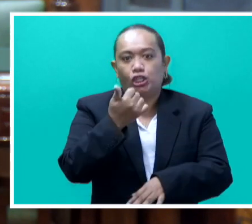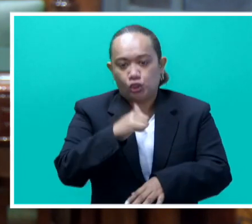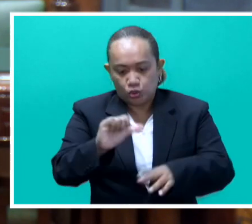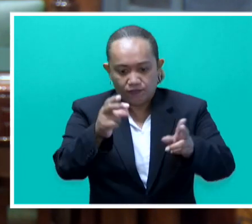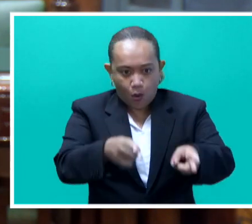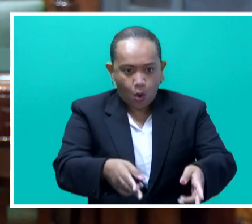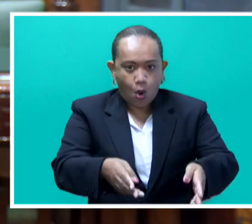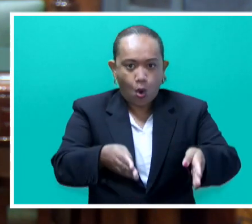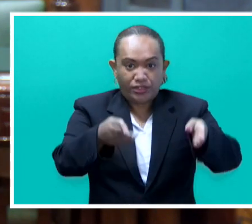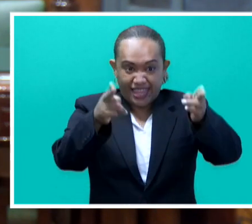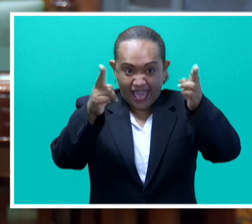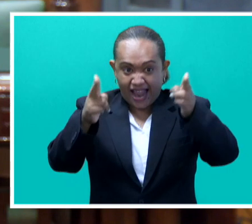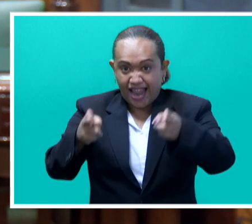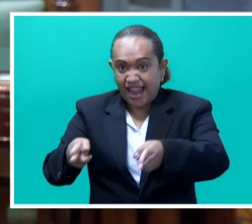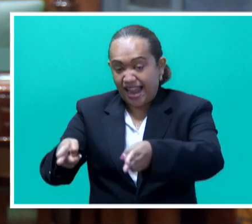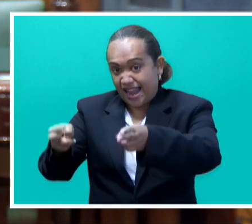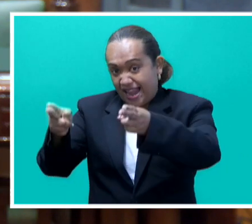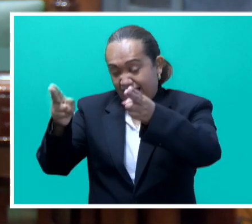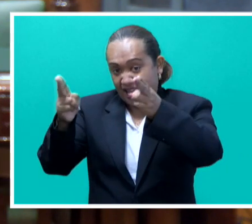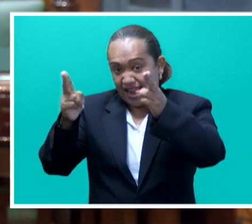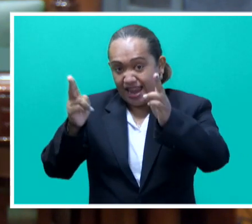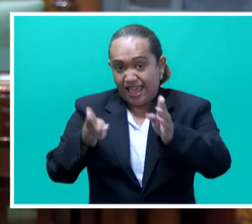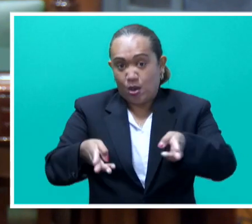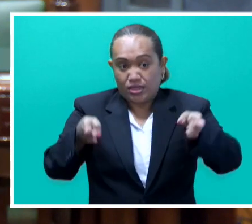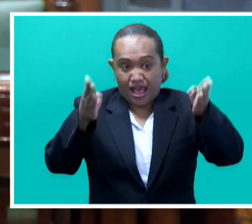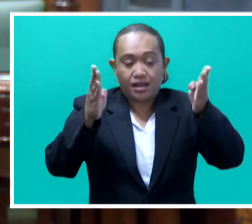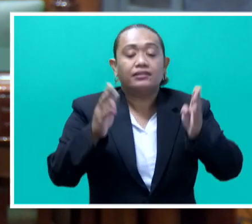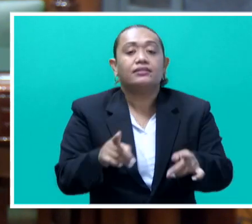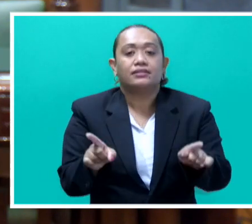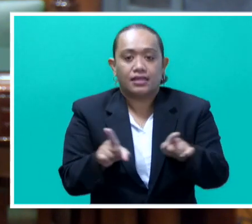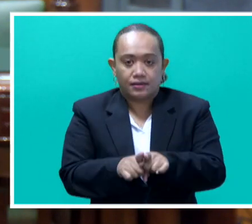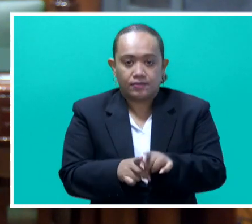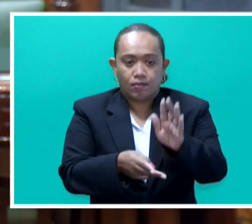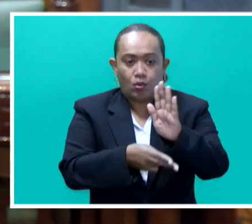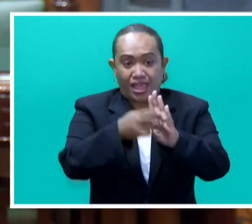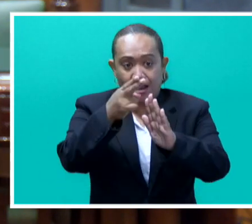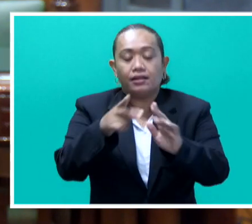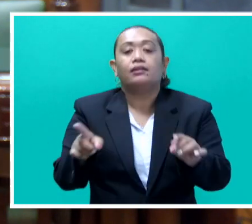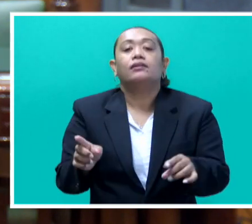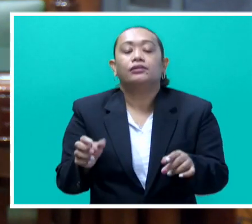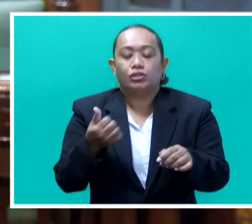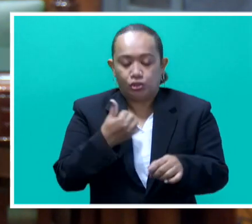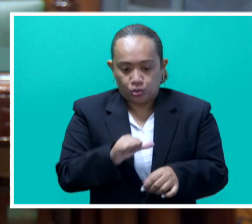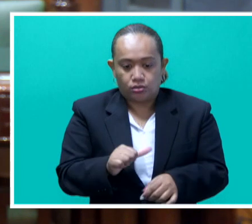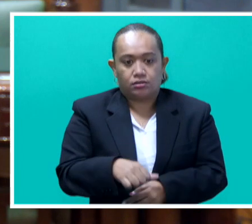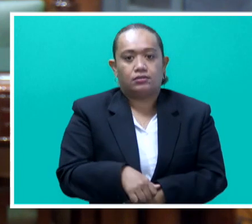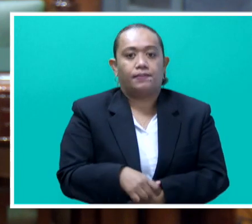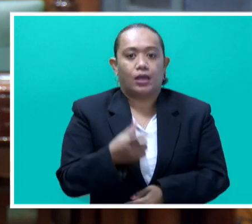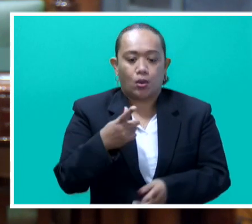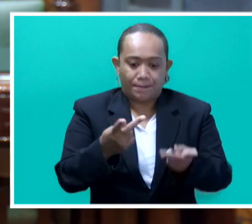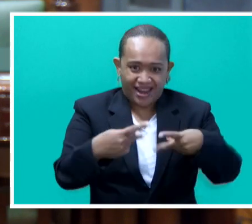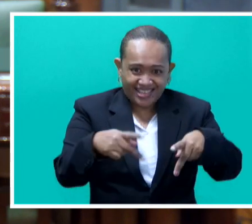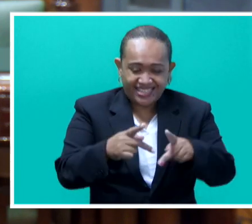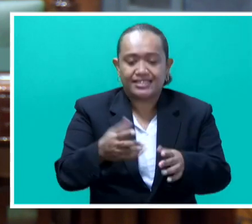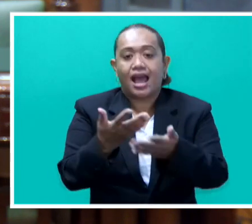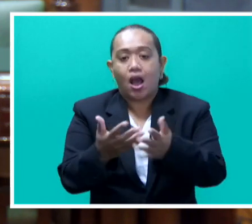areas. This justifies the need to formulate this new proposed act that aims to address the different planning